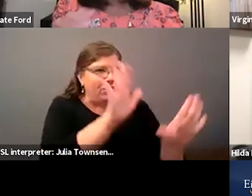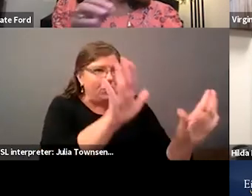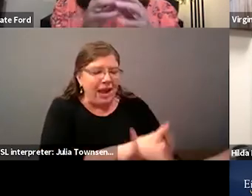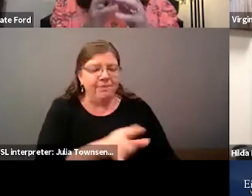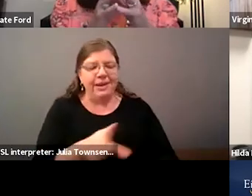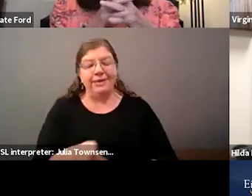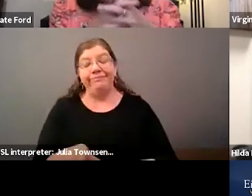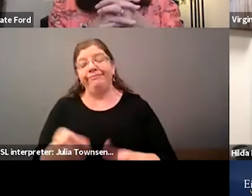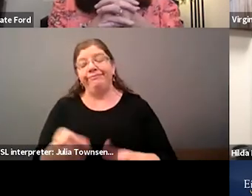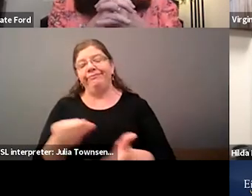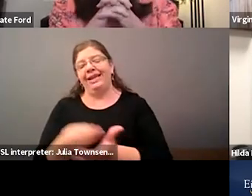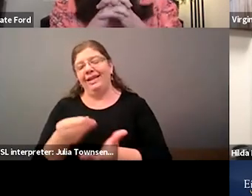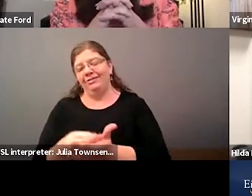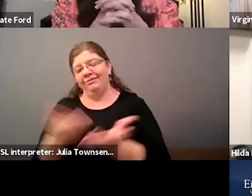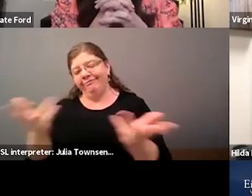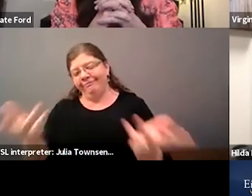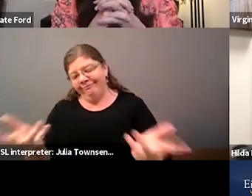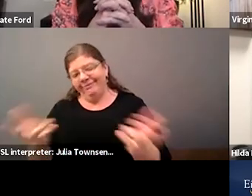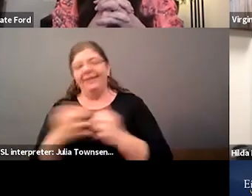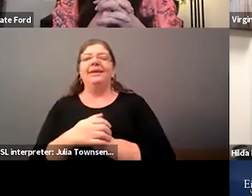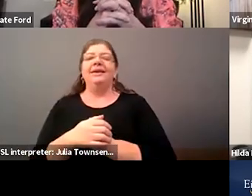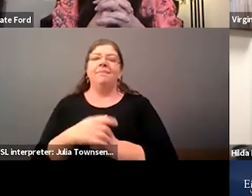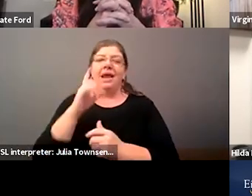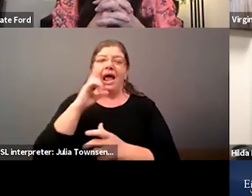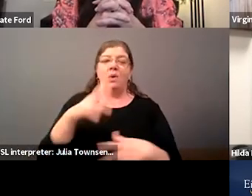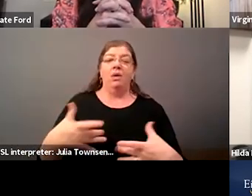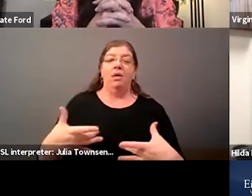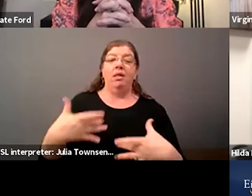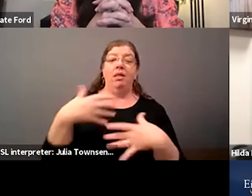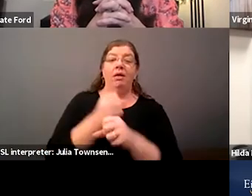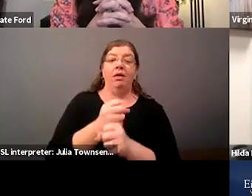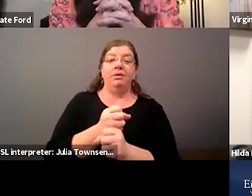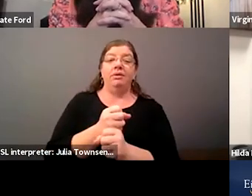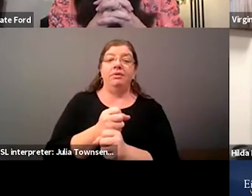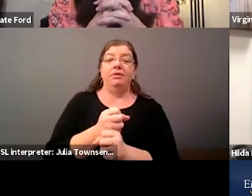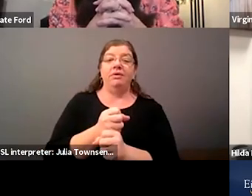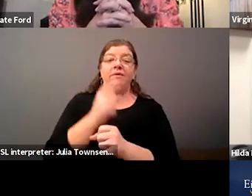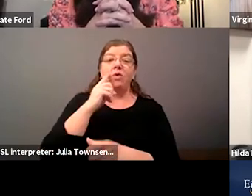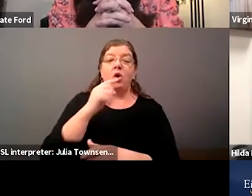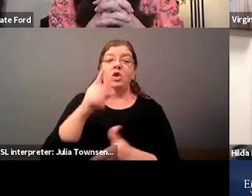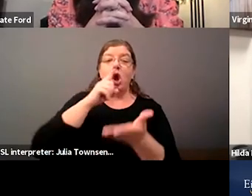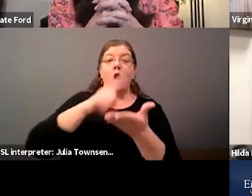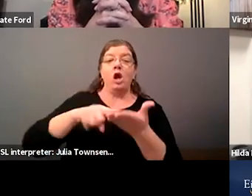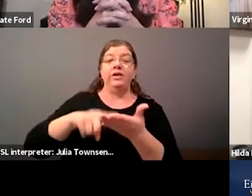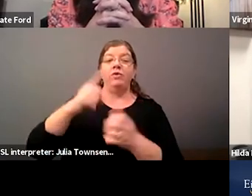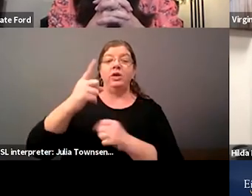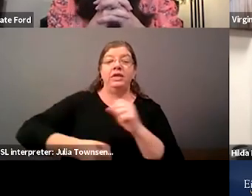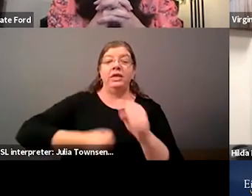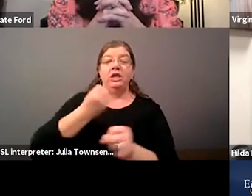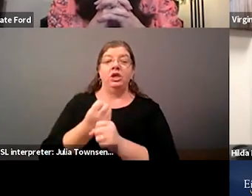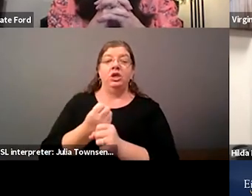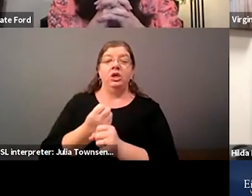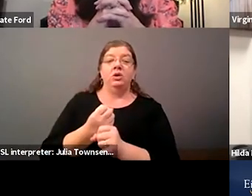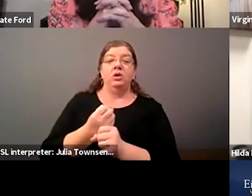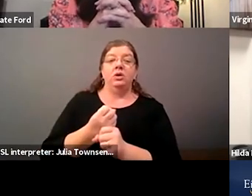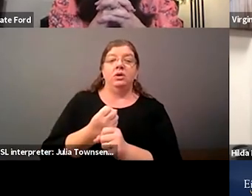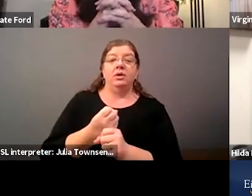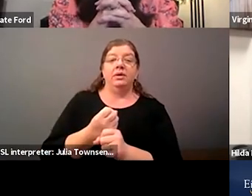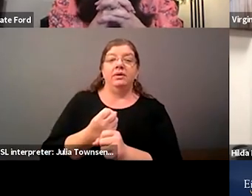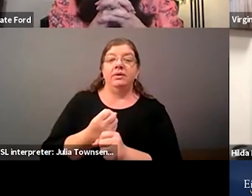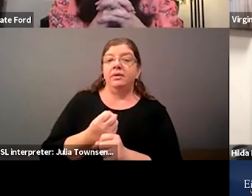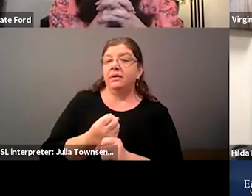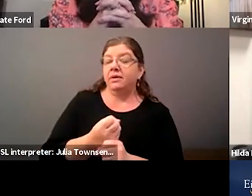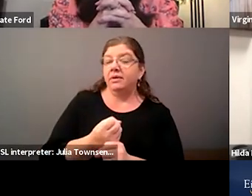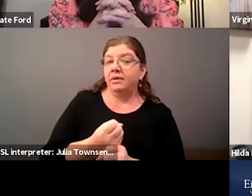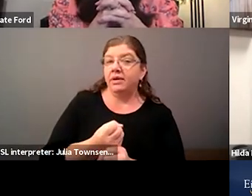usual i will go through my summary of the audit for the year and i'm always happy then to take your questions or